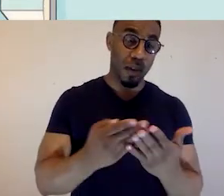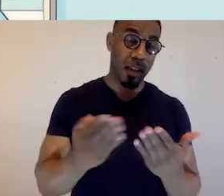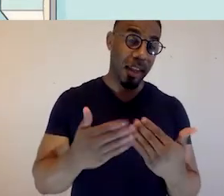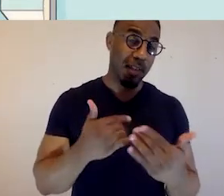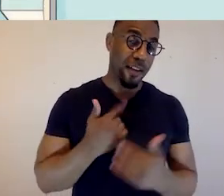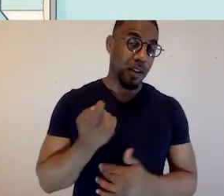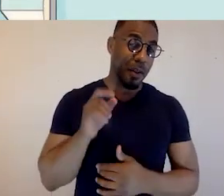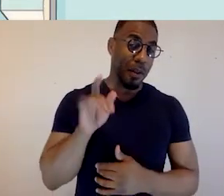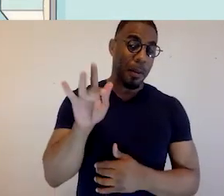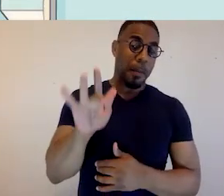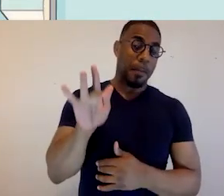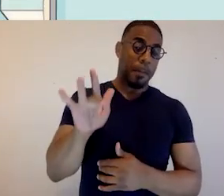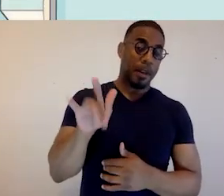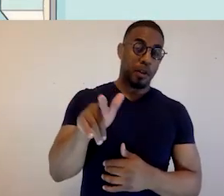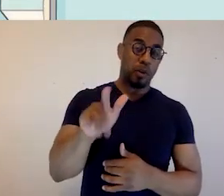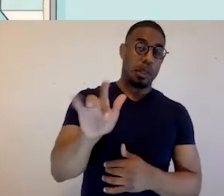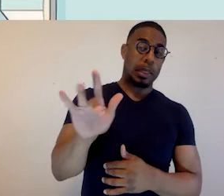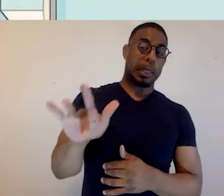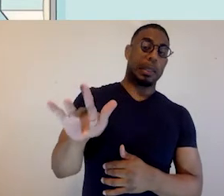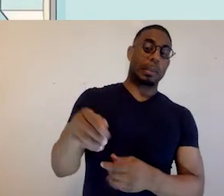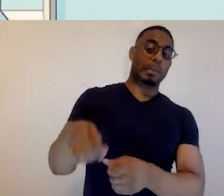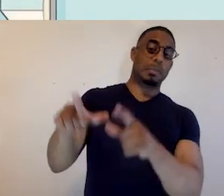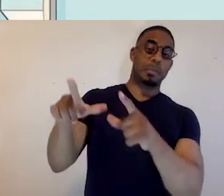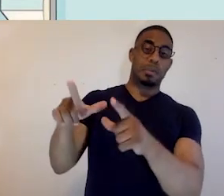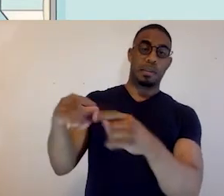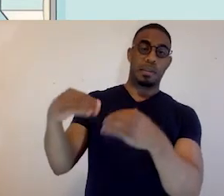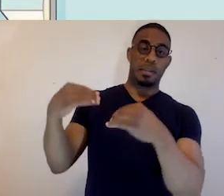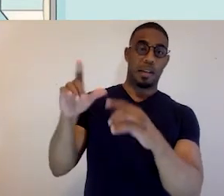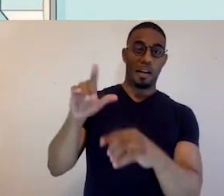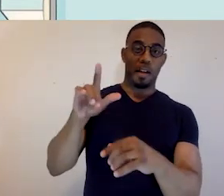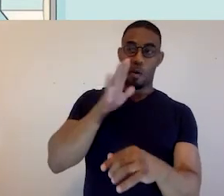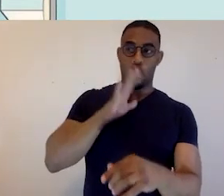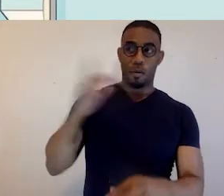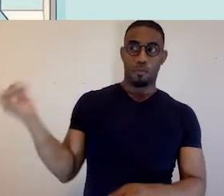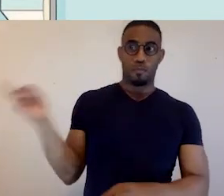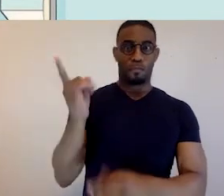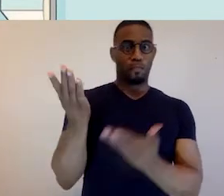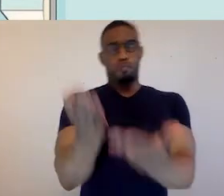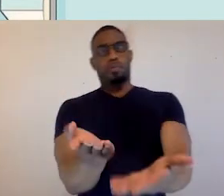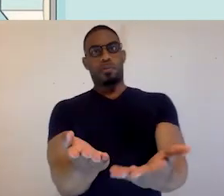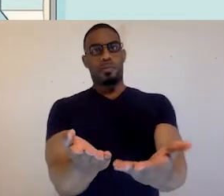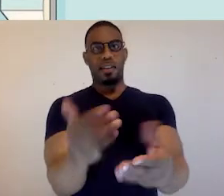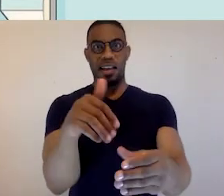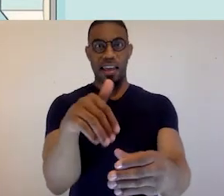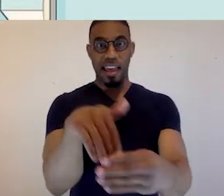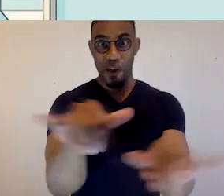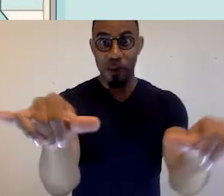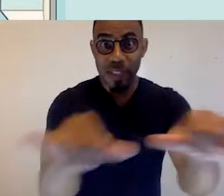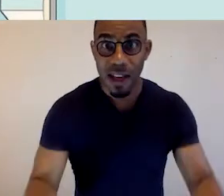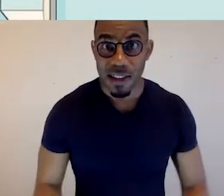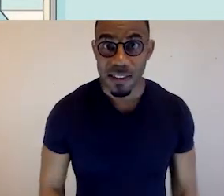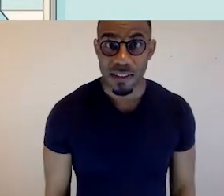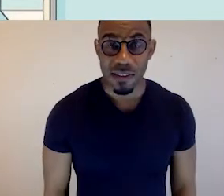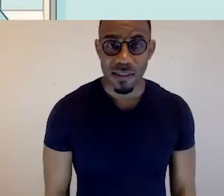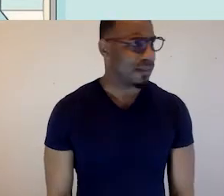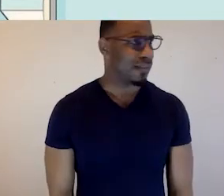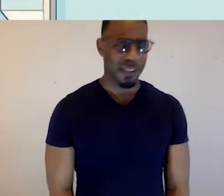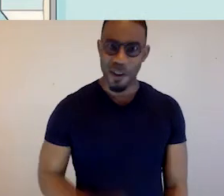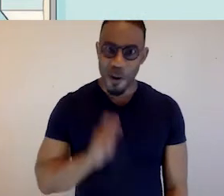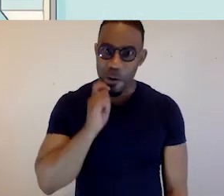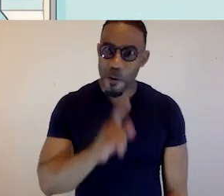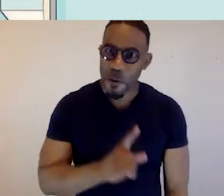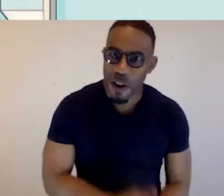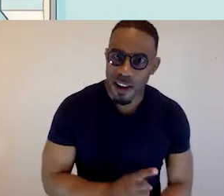have little buttons there. You can click them and a sales clerk will bring them to you in your size. Pretty cool,